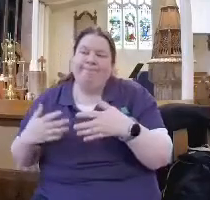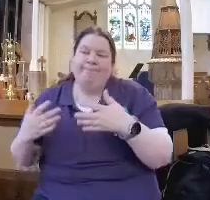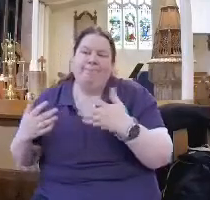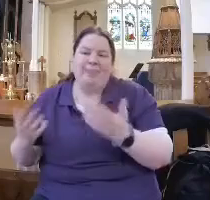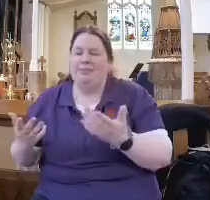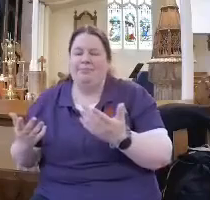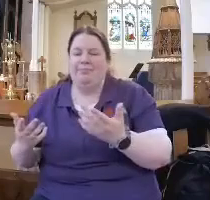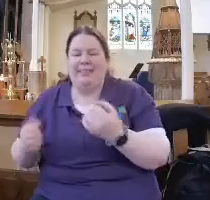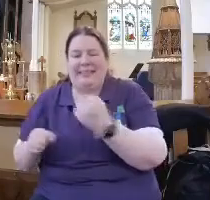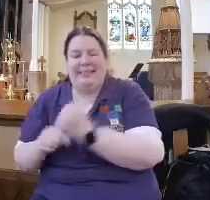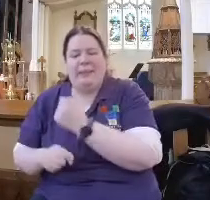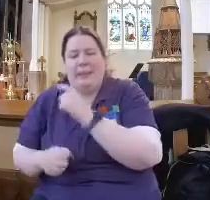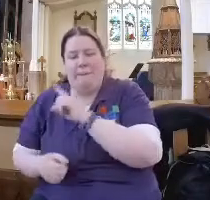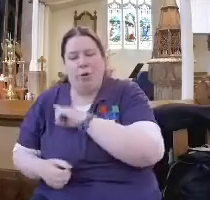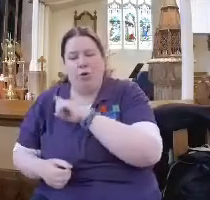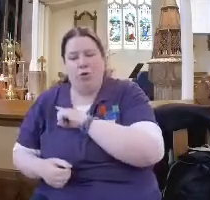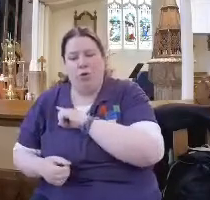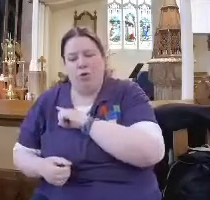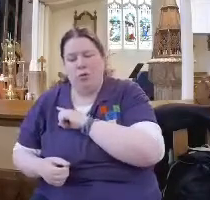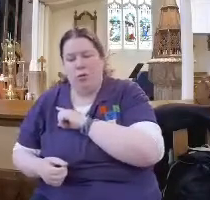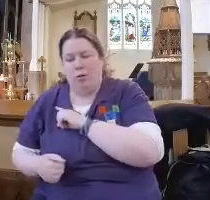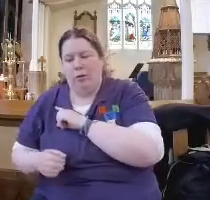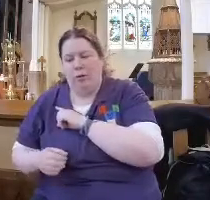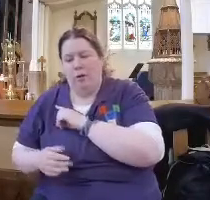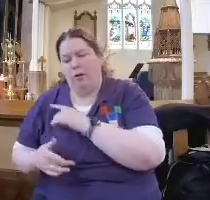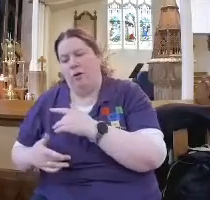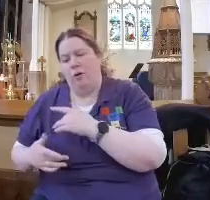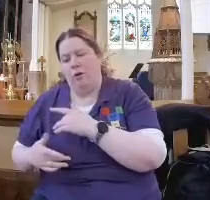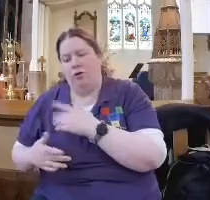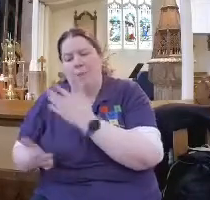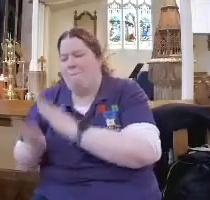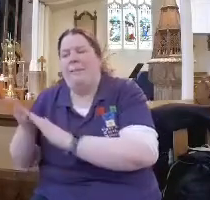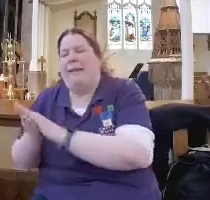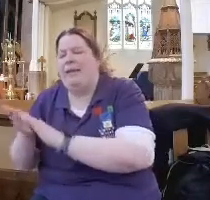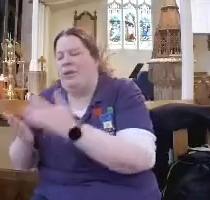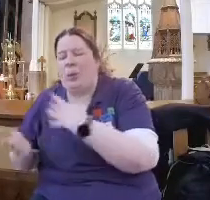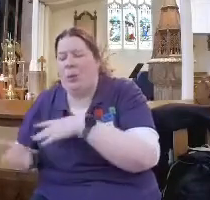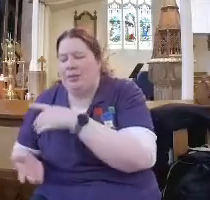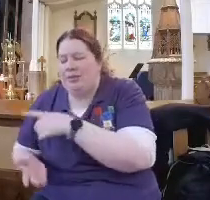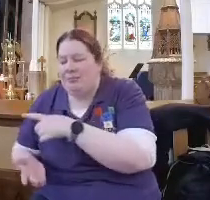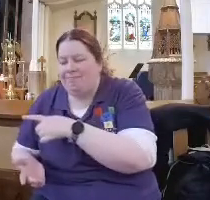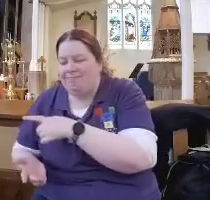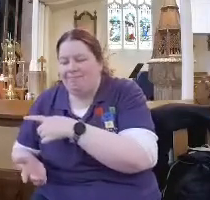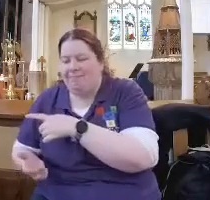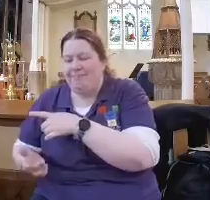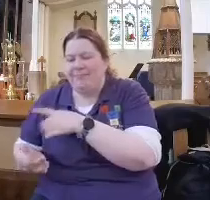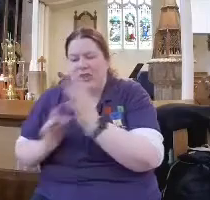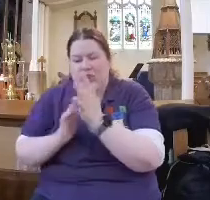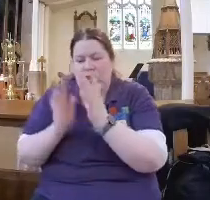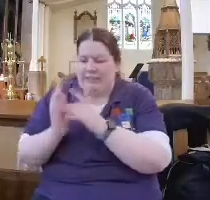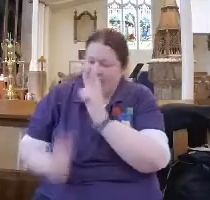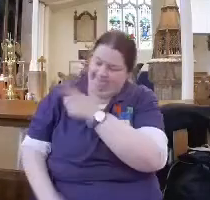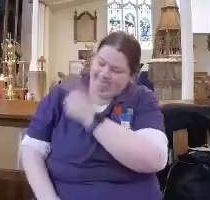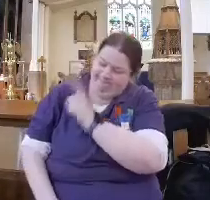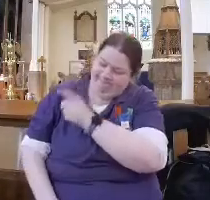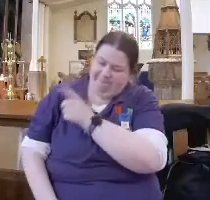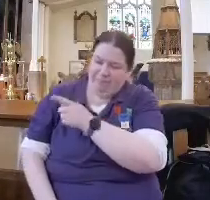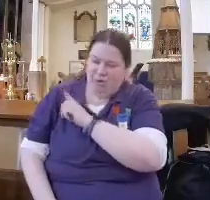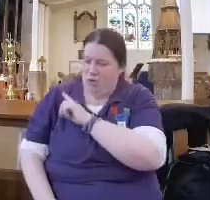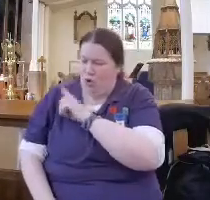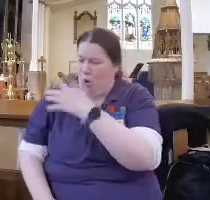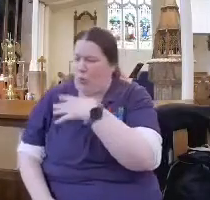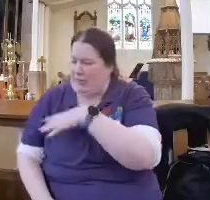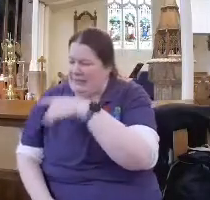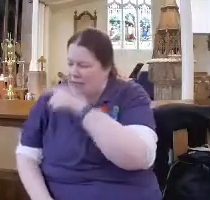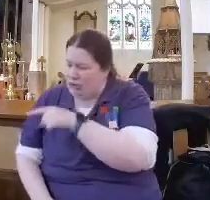Jesus condemned them because he said, it's all insincere. It's all insincere. And aren't we going to